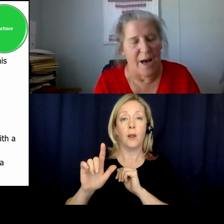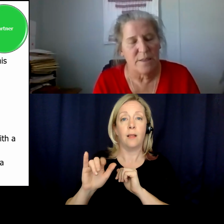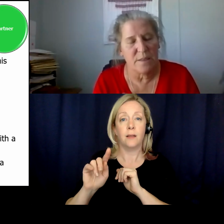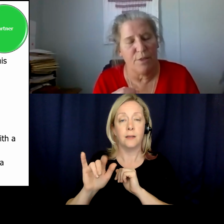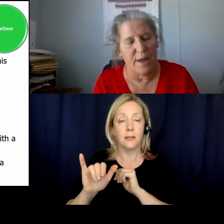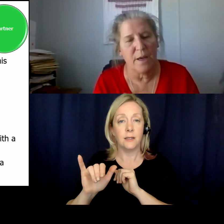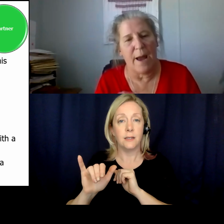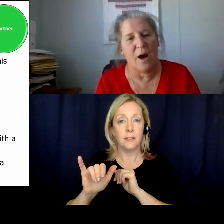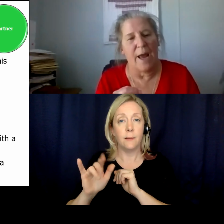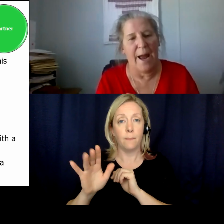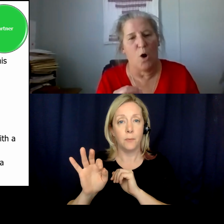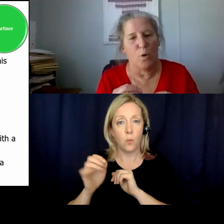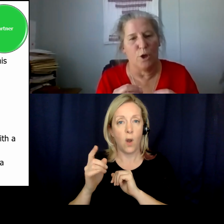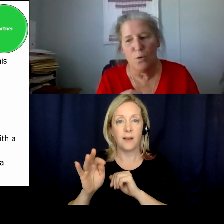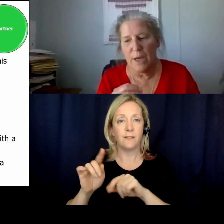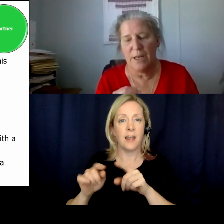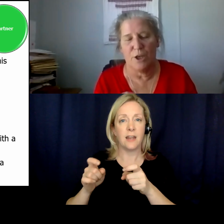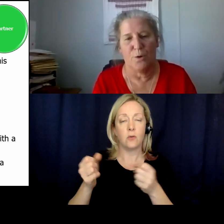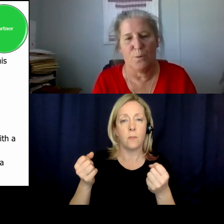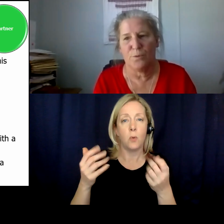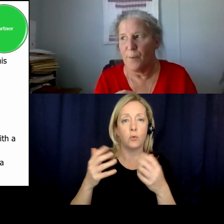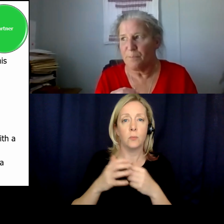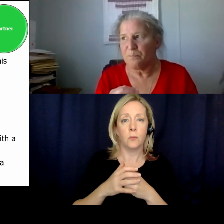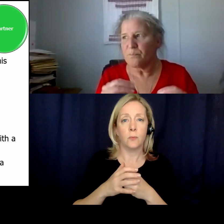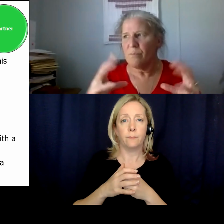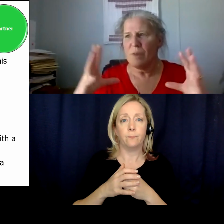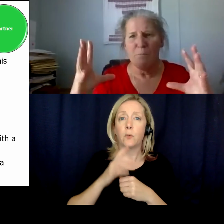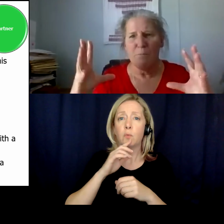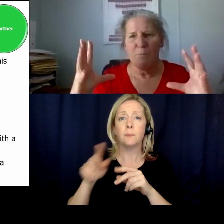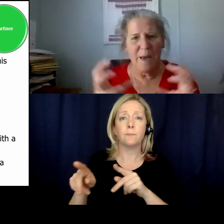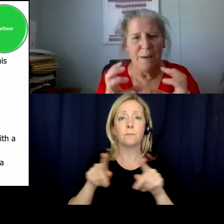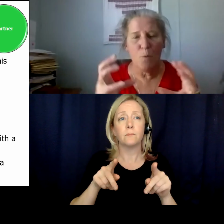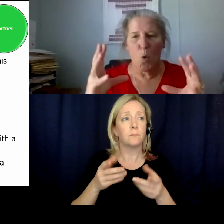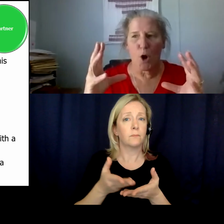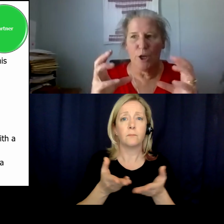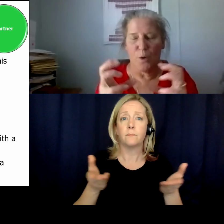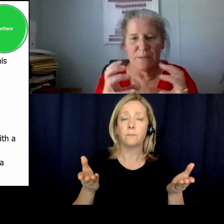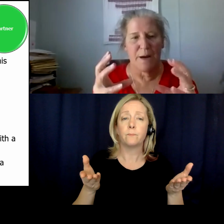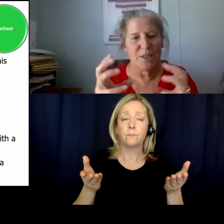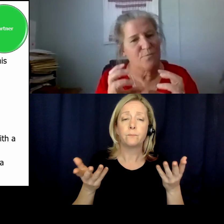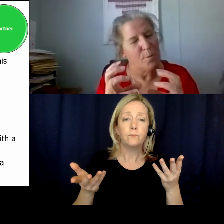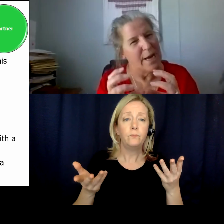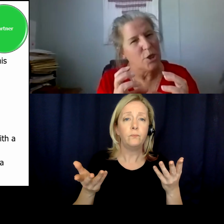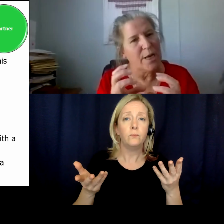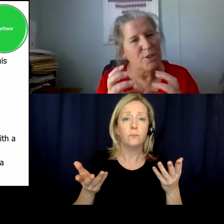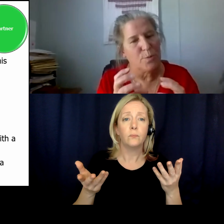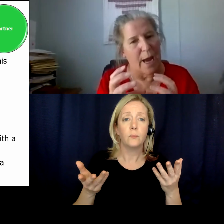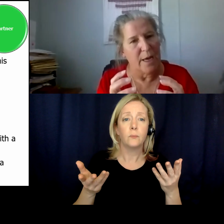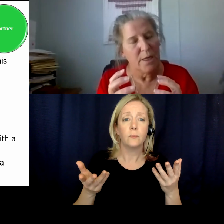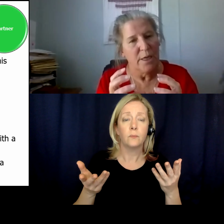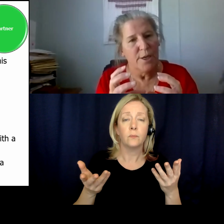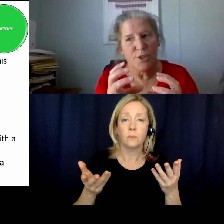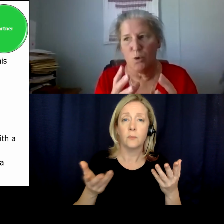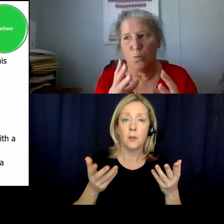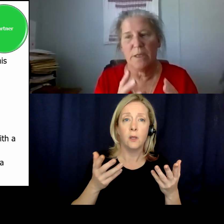with us. Think about how you can use many more, as much information as you